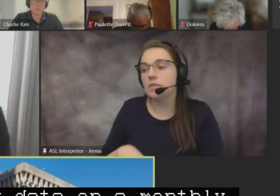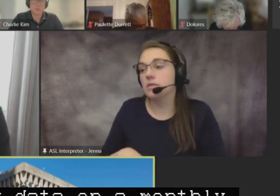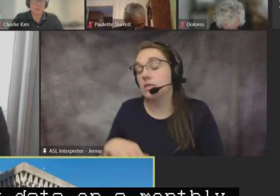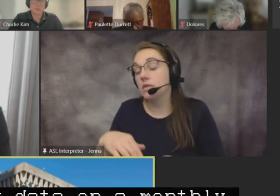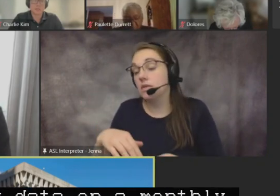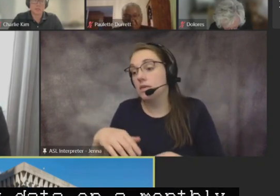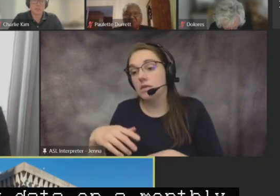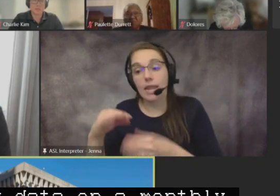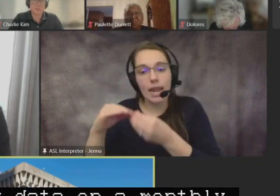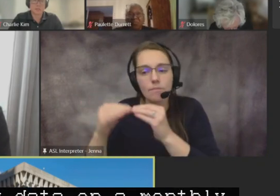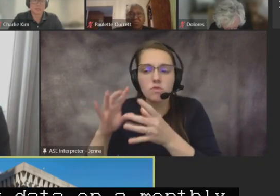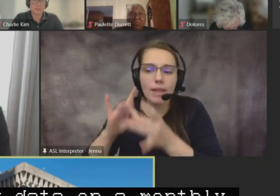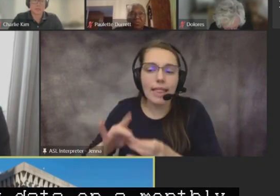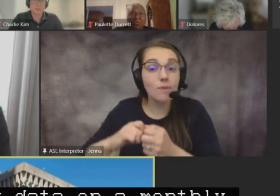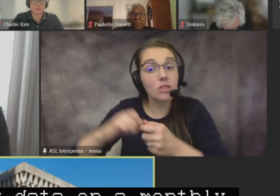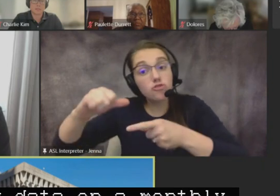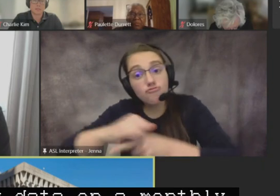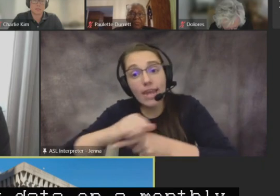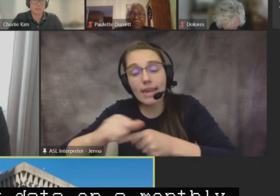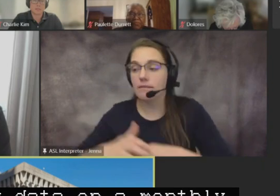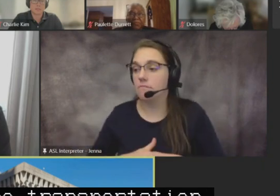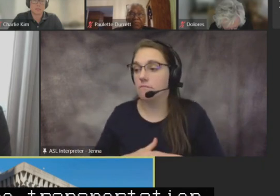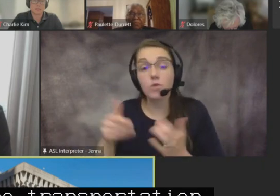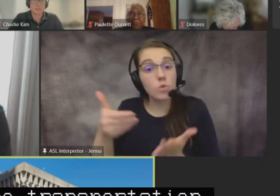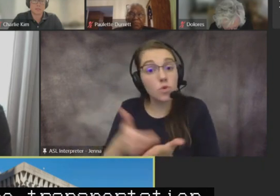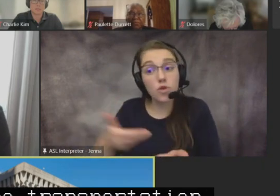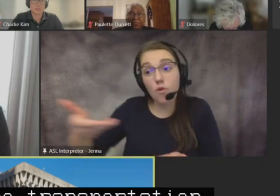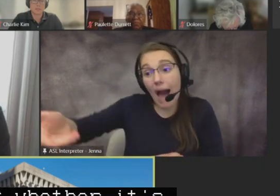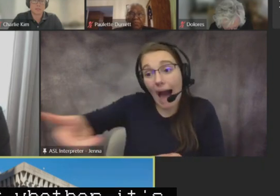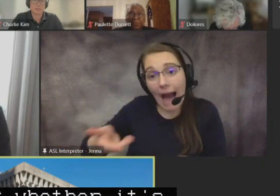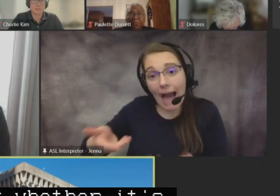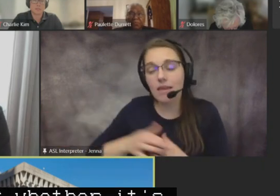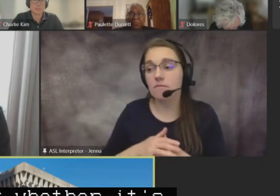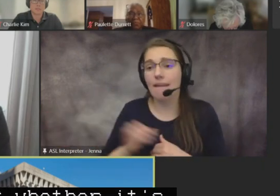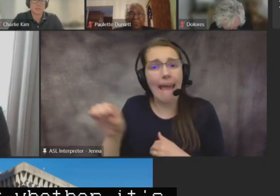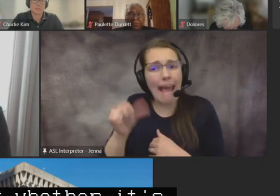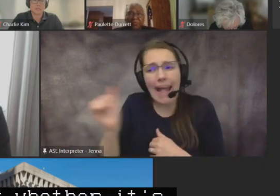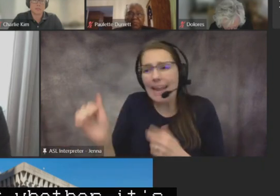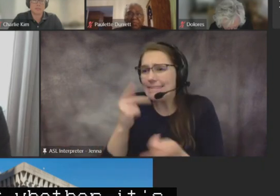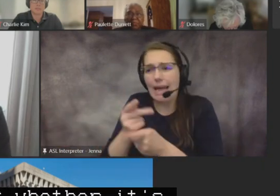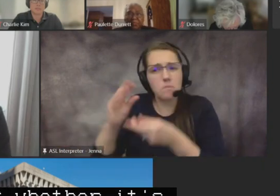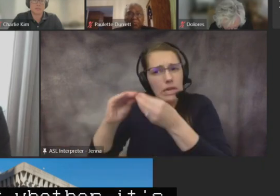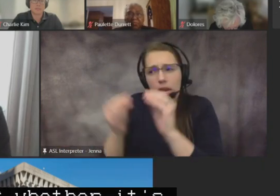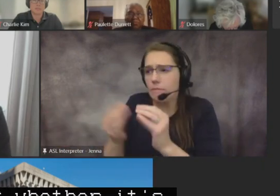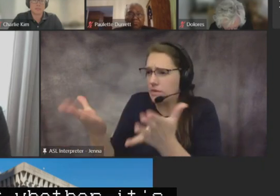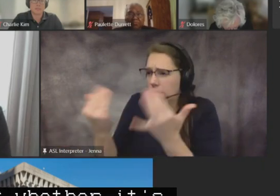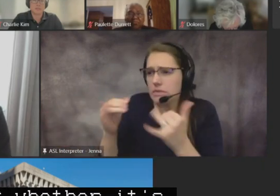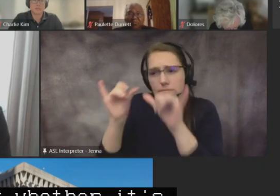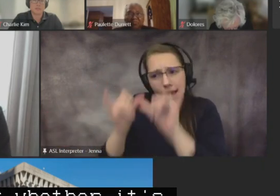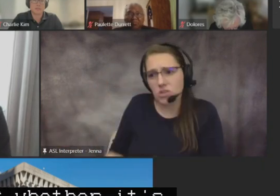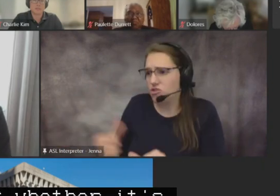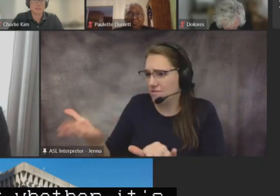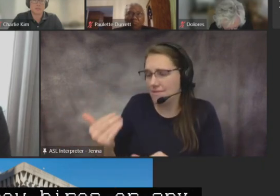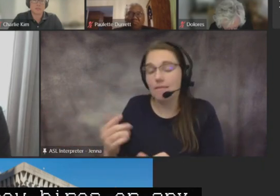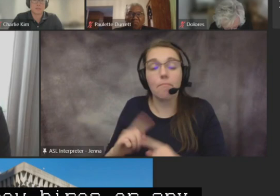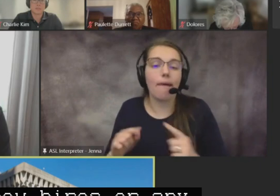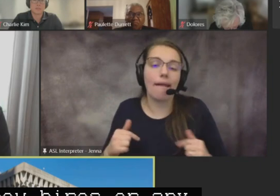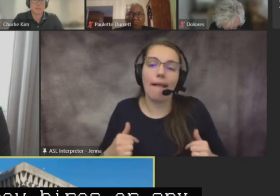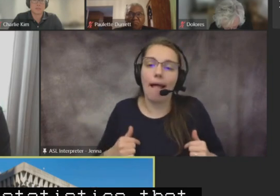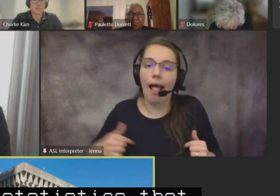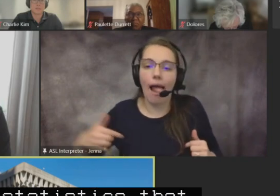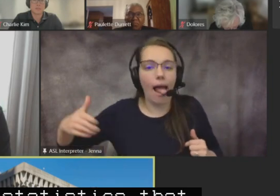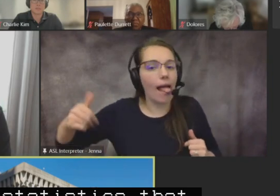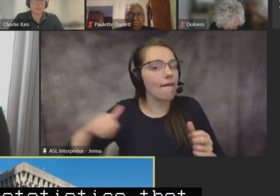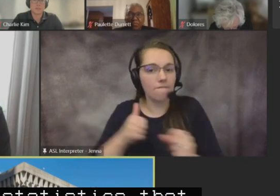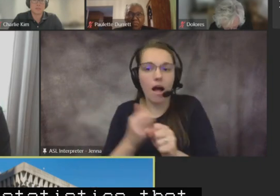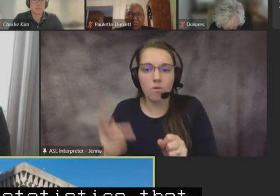or any type of data statistics that they could give us, metrics, but I did not get to follow up on that, but I will